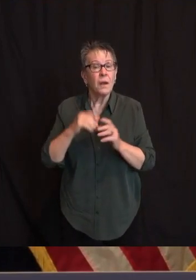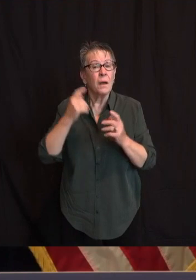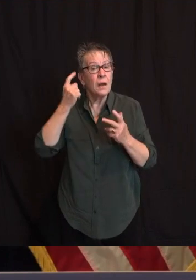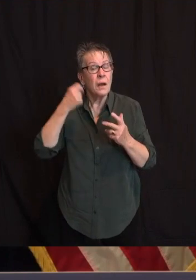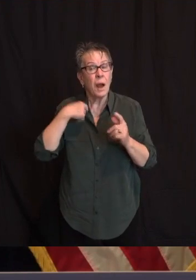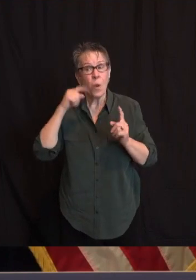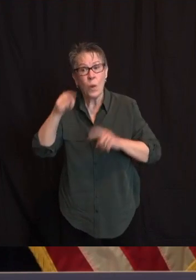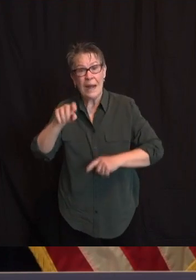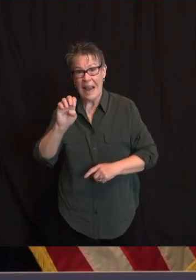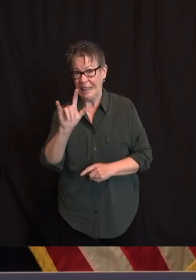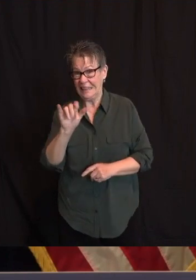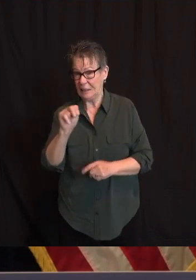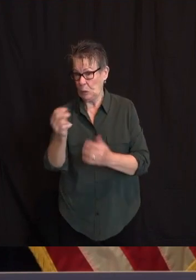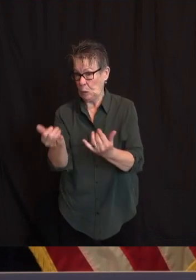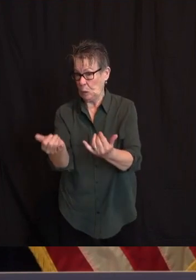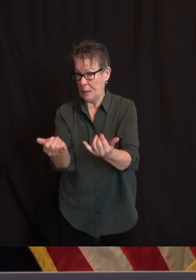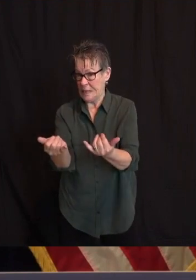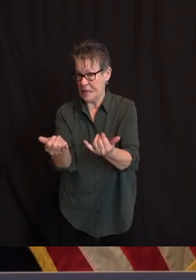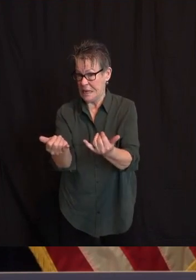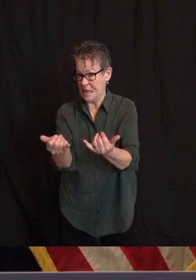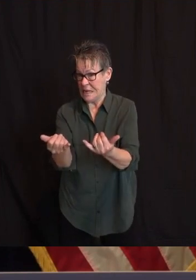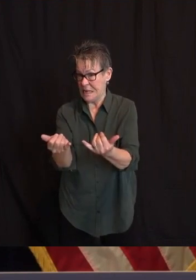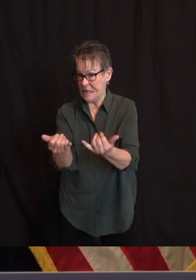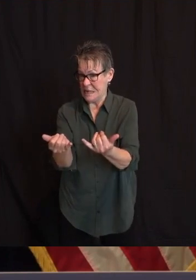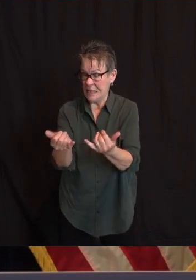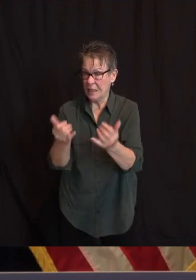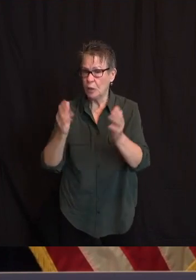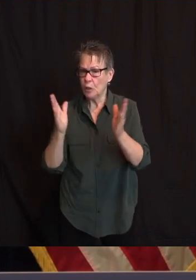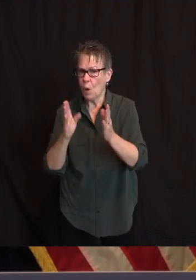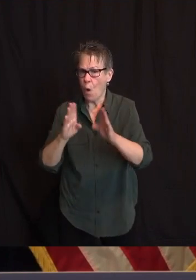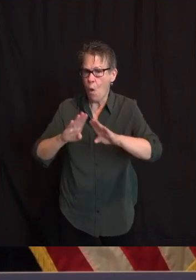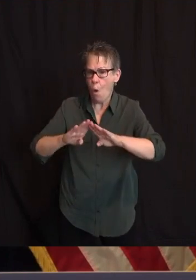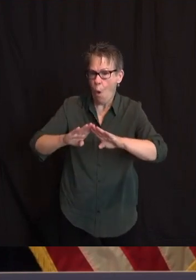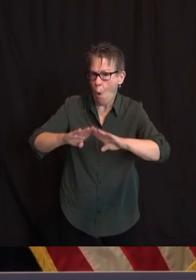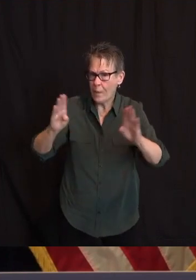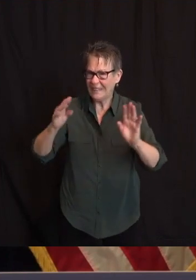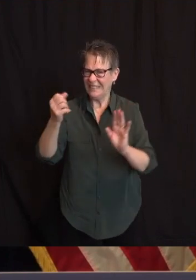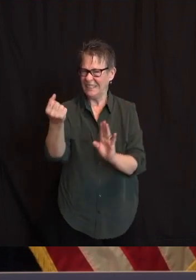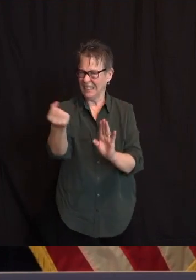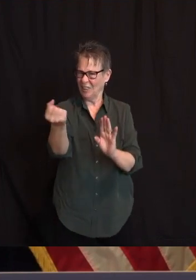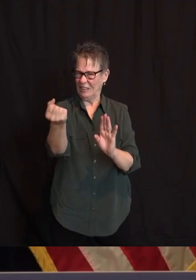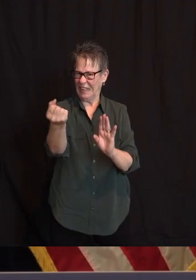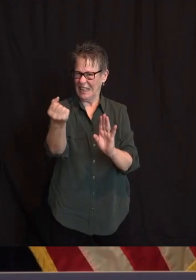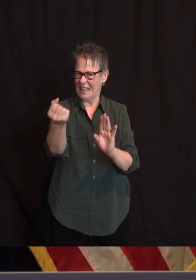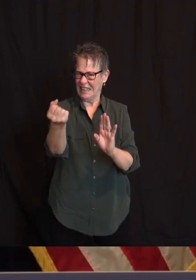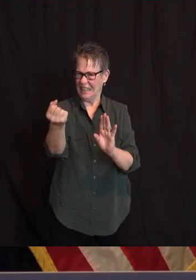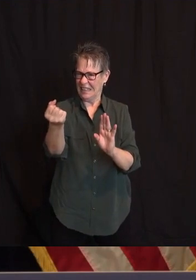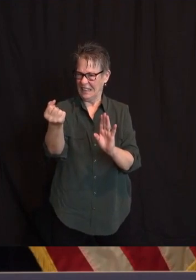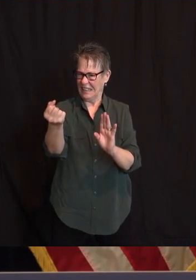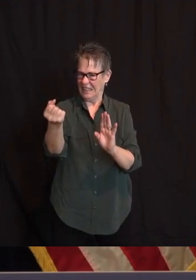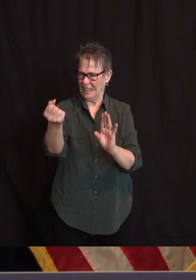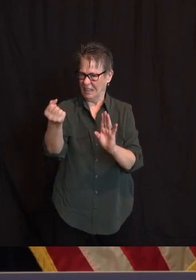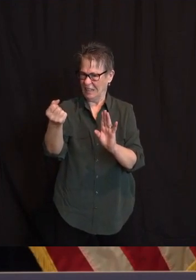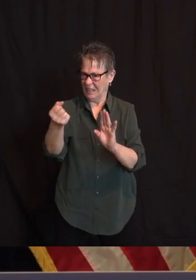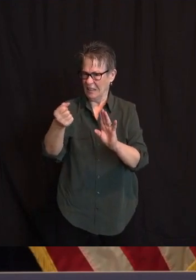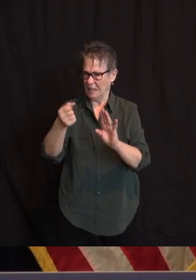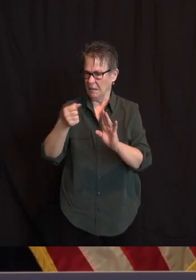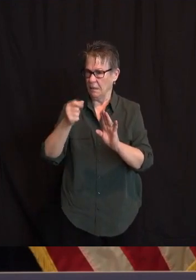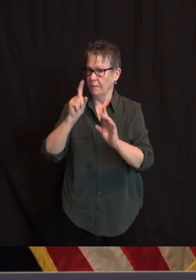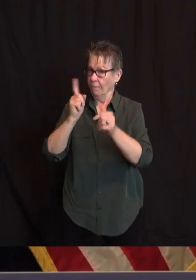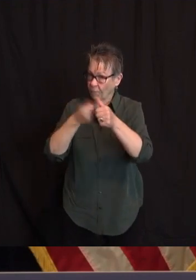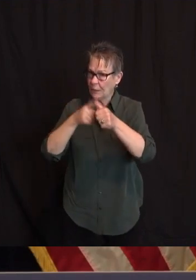early as Saturday. I assume that assumes they get the manpower to actually run it. Right. And Atlantic City, Pat, you had mentioned that the